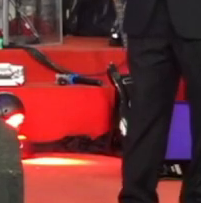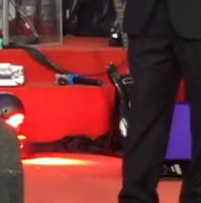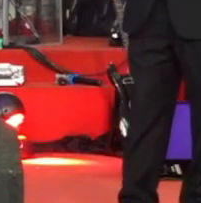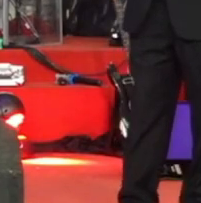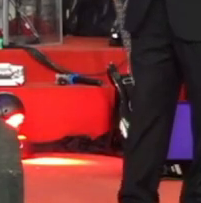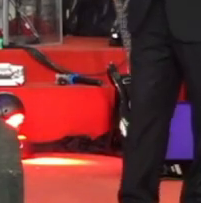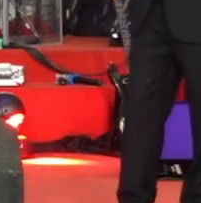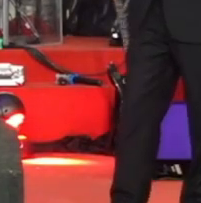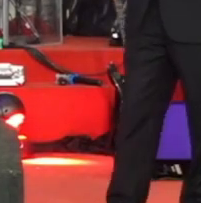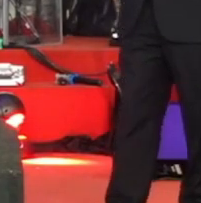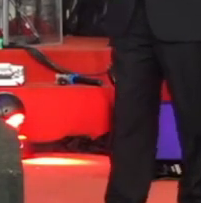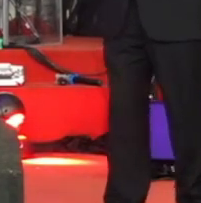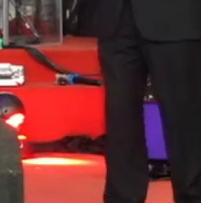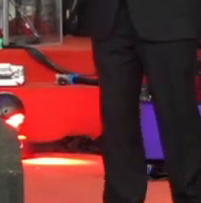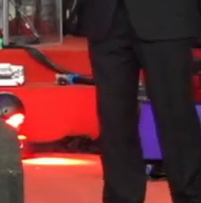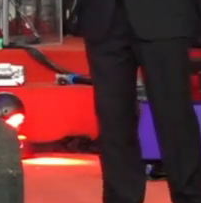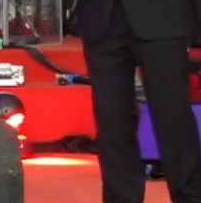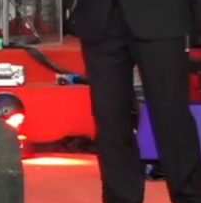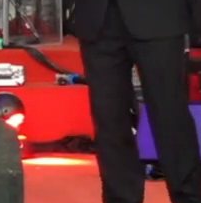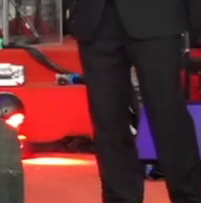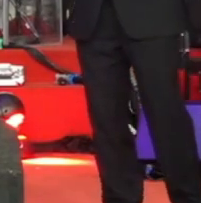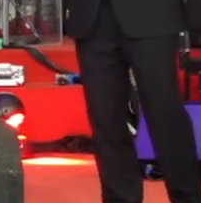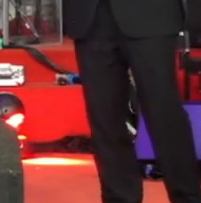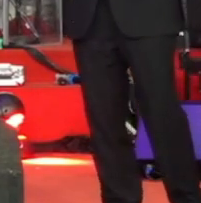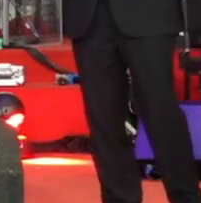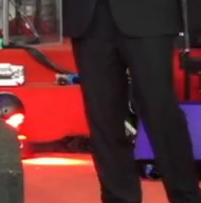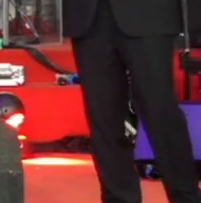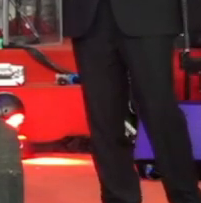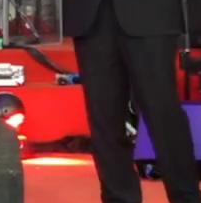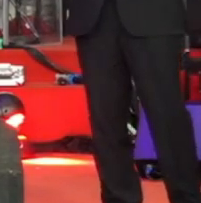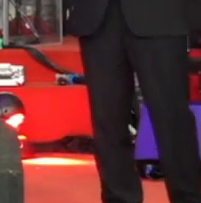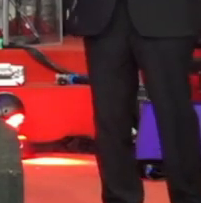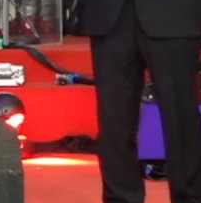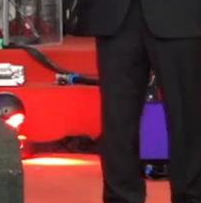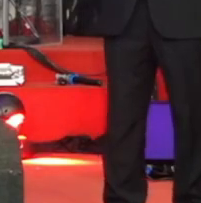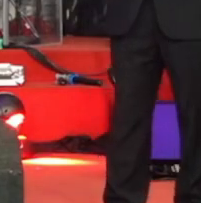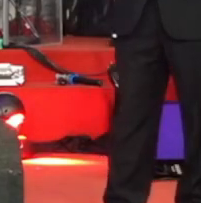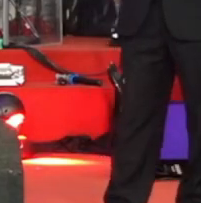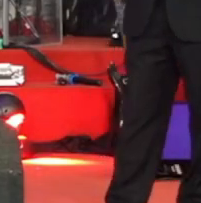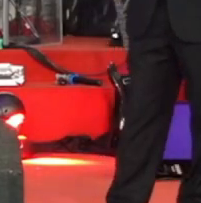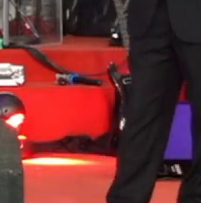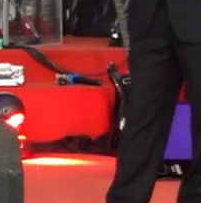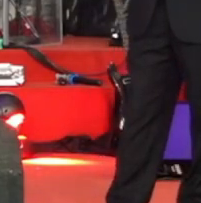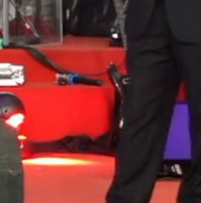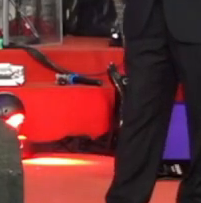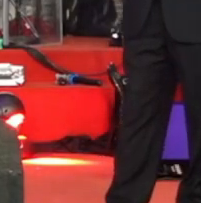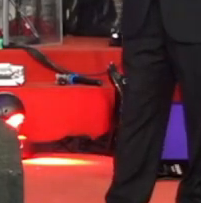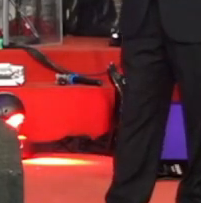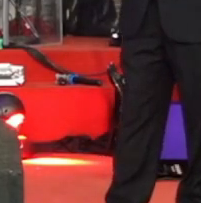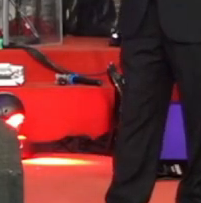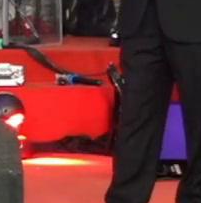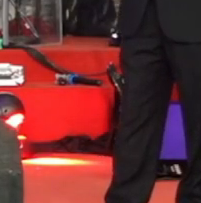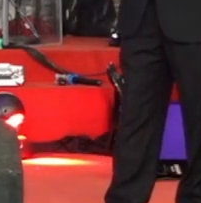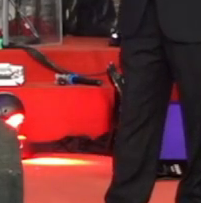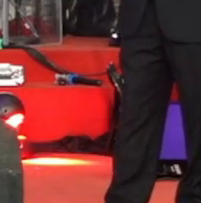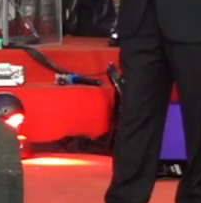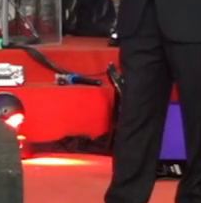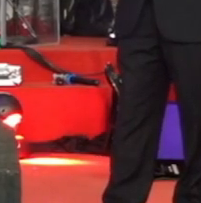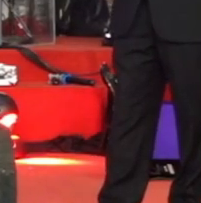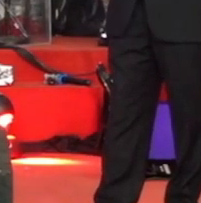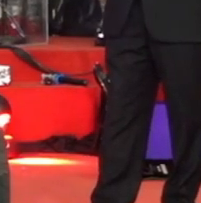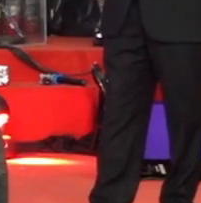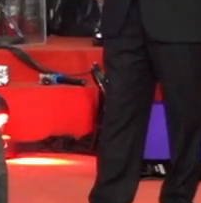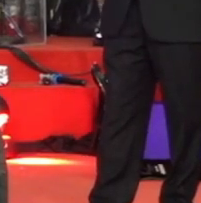heart. Toka kilindini cha moyo wangu. This is the desire I have for you. Haya hii ndio tamaa ambayo niko nayo. And why is this important?